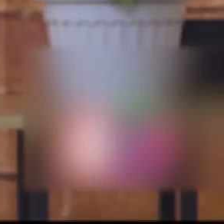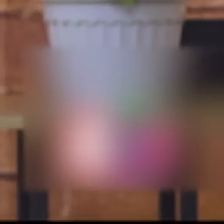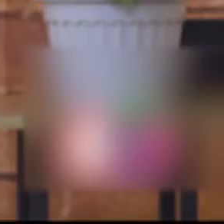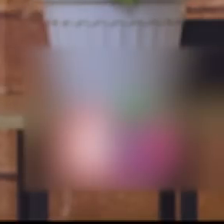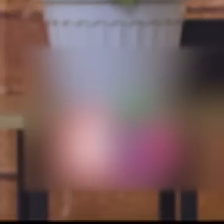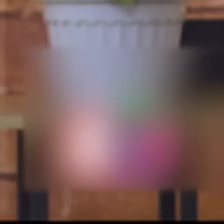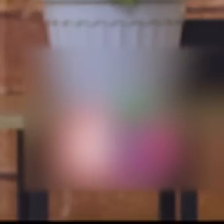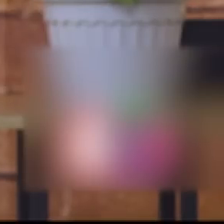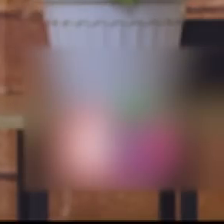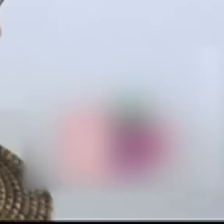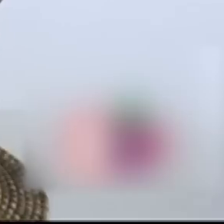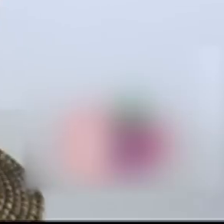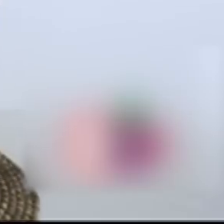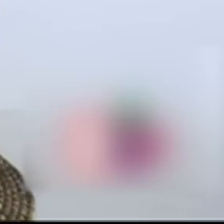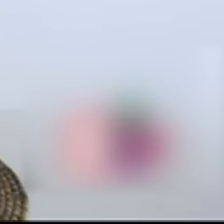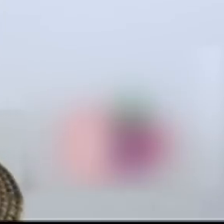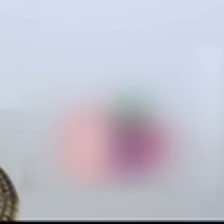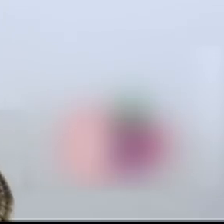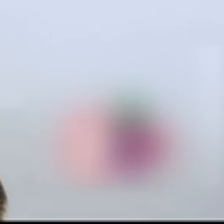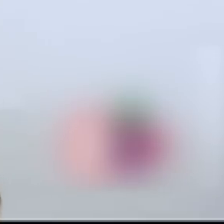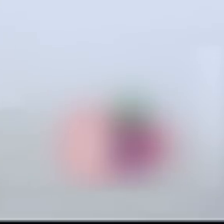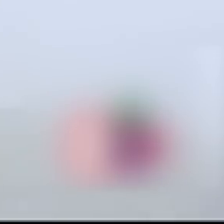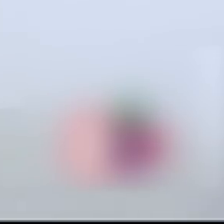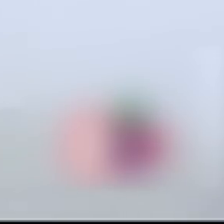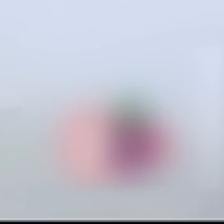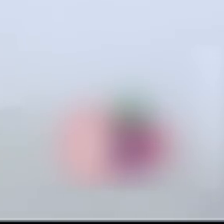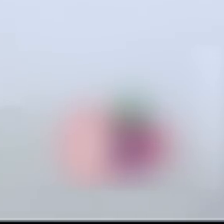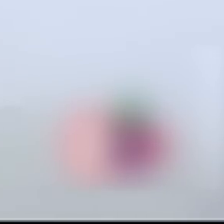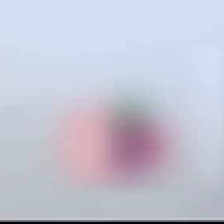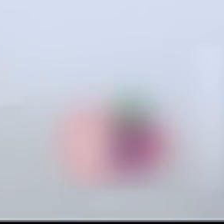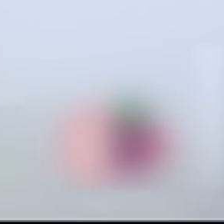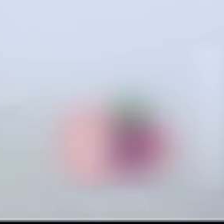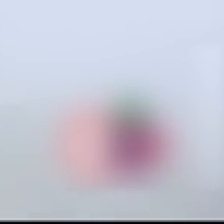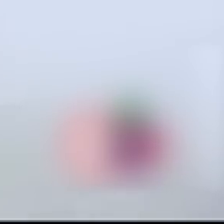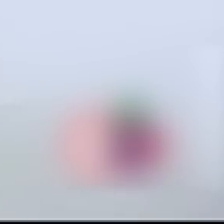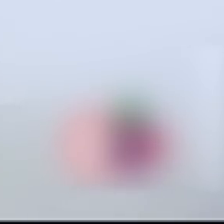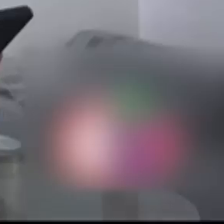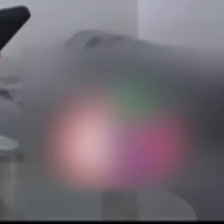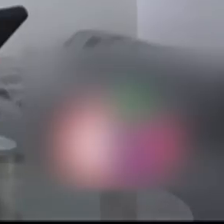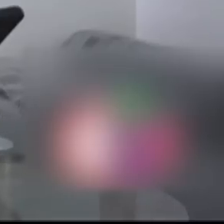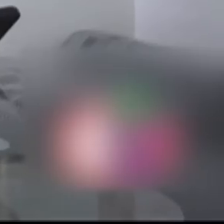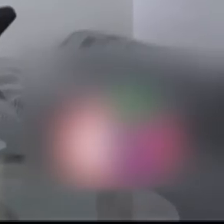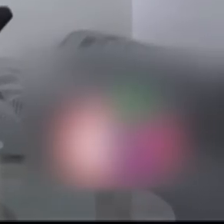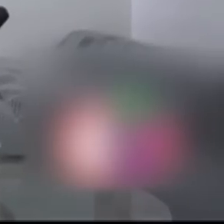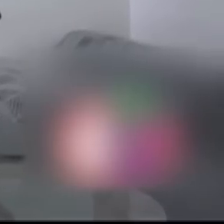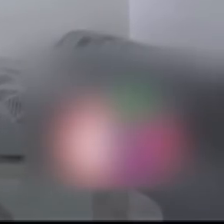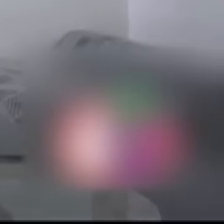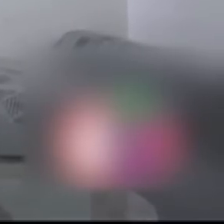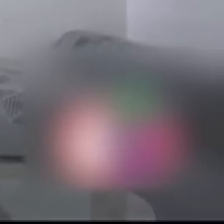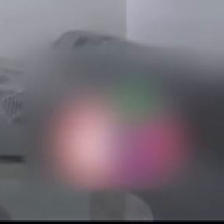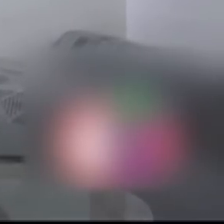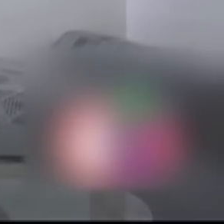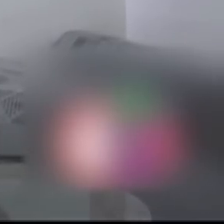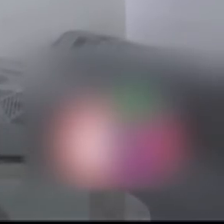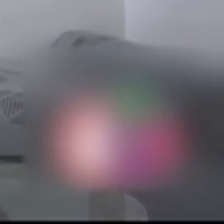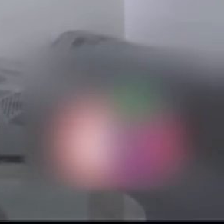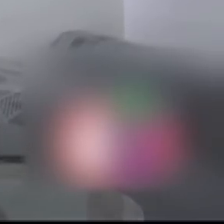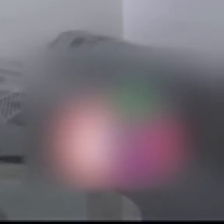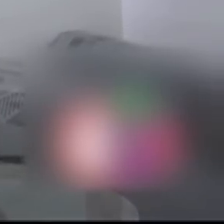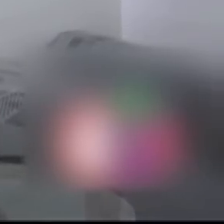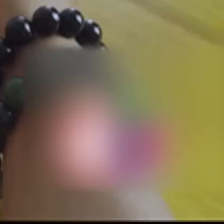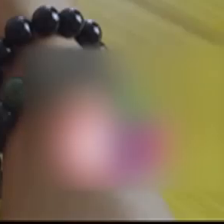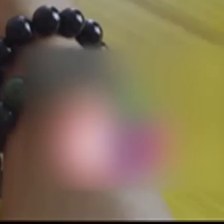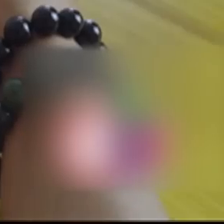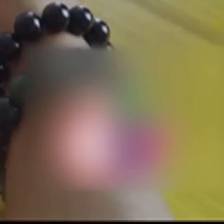His children and no weapon shall prosper against us. Isu nga, kagiddan iti kararag, mas pinapigsakpay iti bagik by